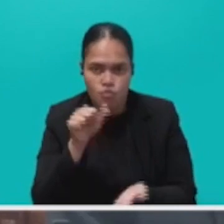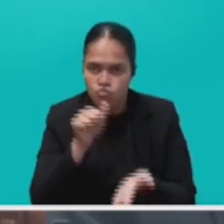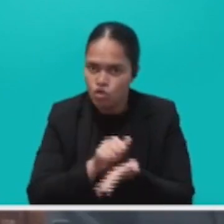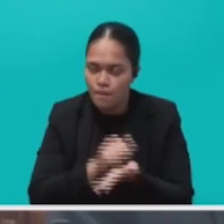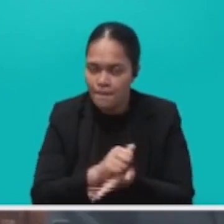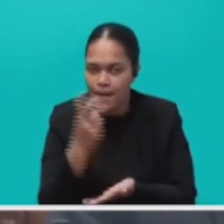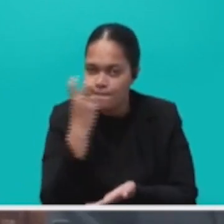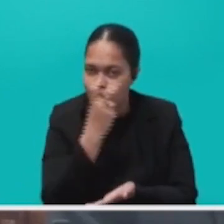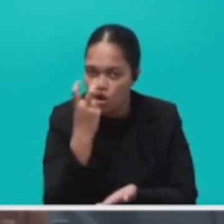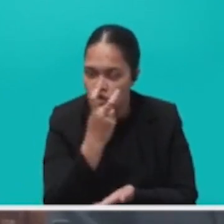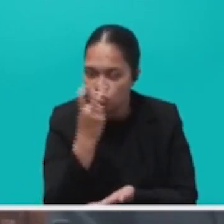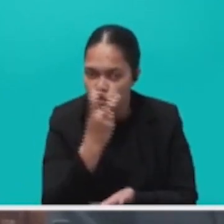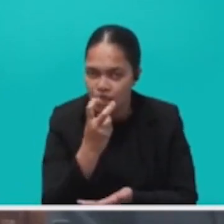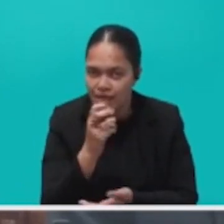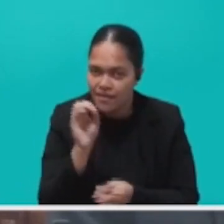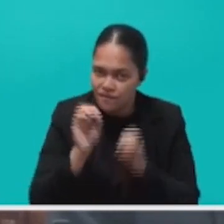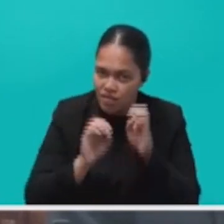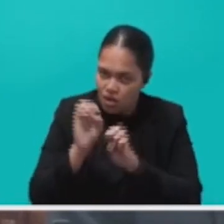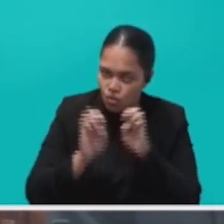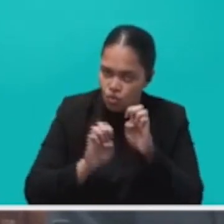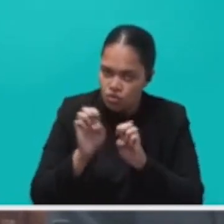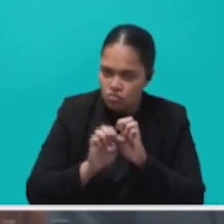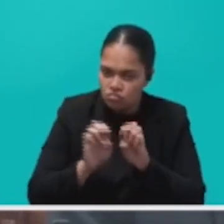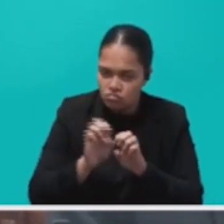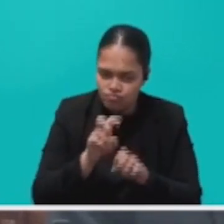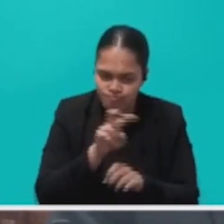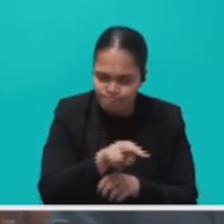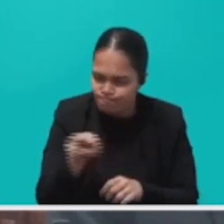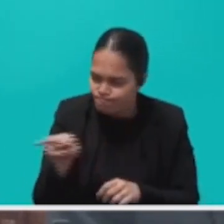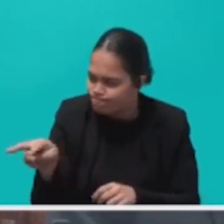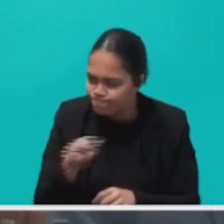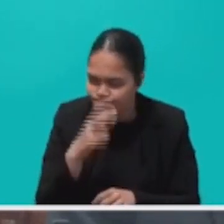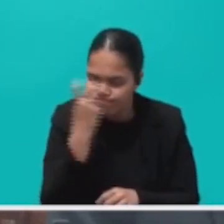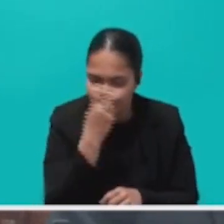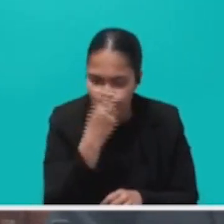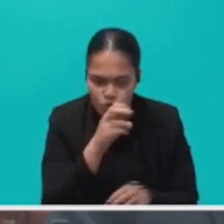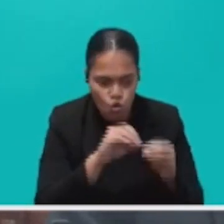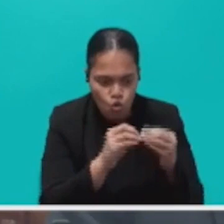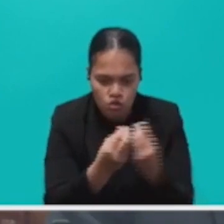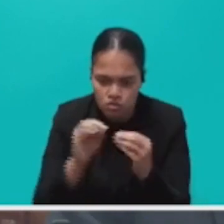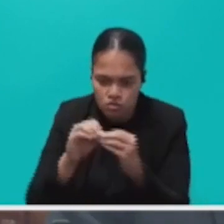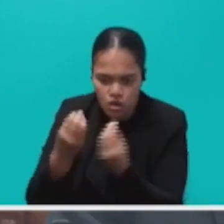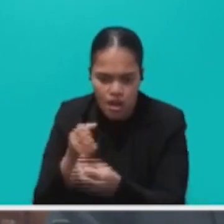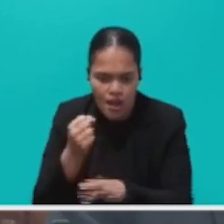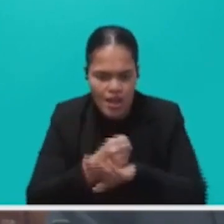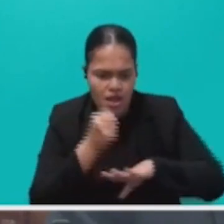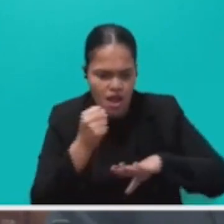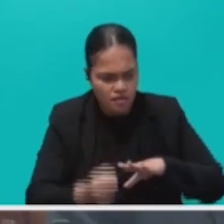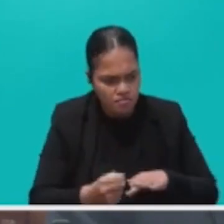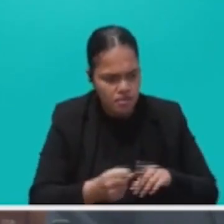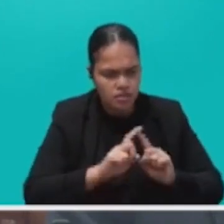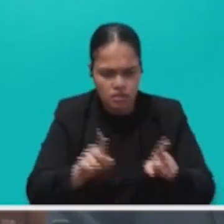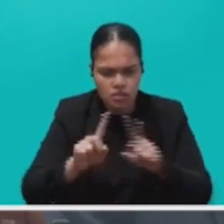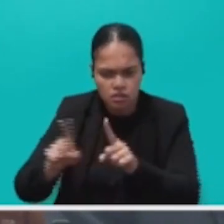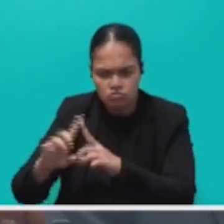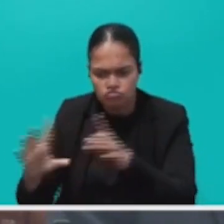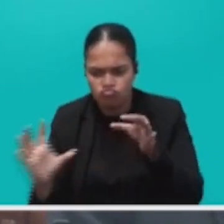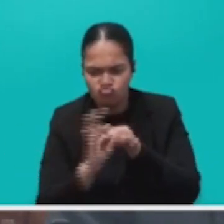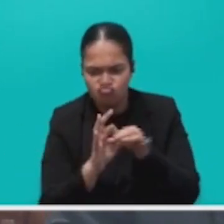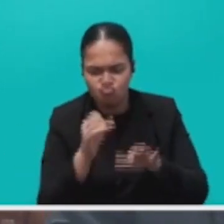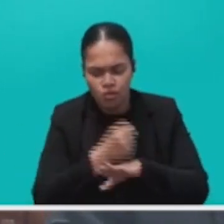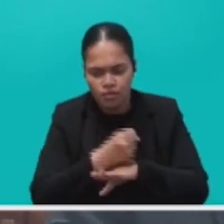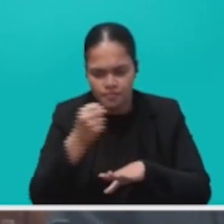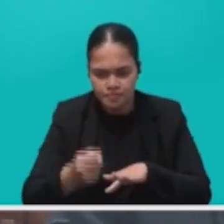monitoring, evaluation of organizations, statutory organizations, government commercial companies, where government puts